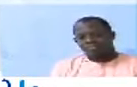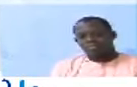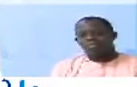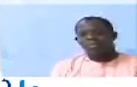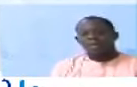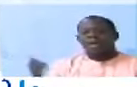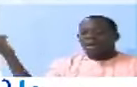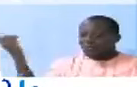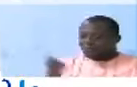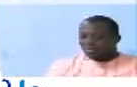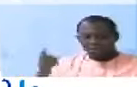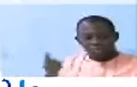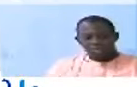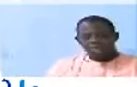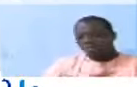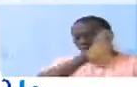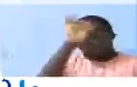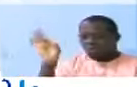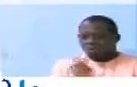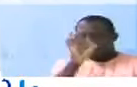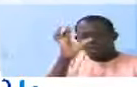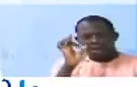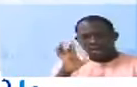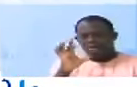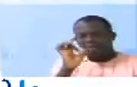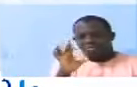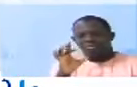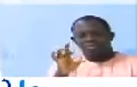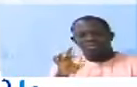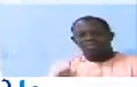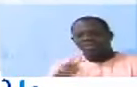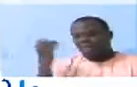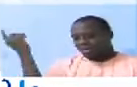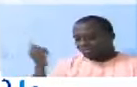Beating which was very, very painful.